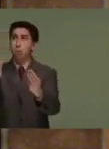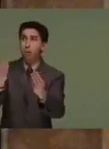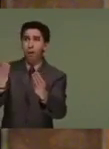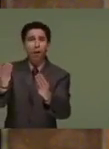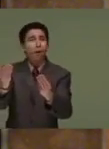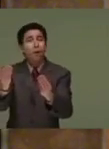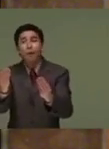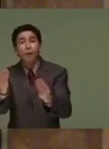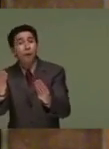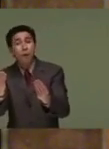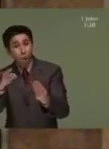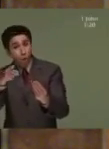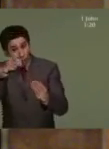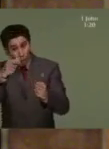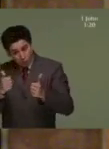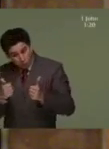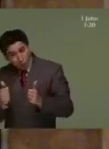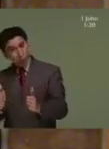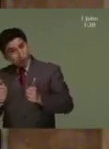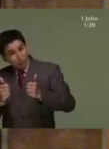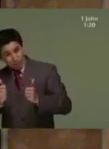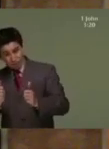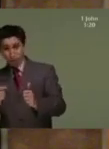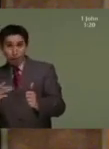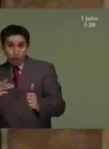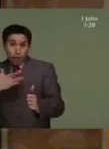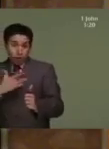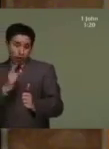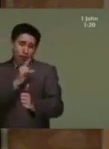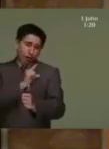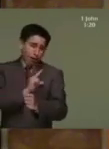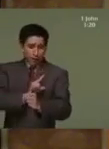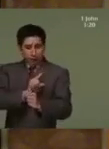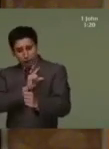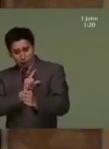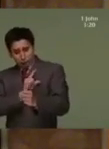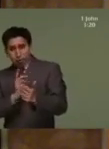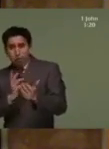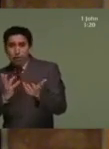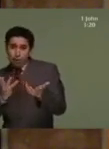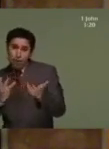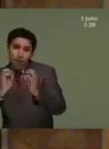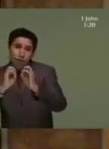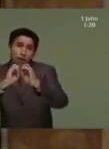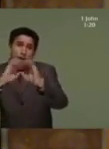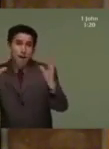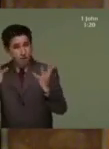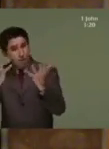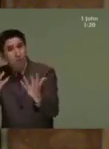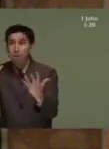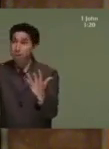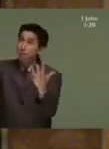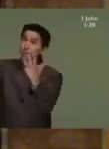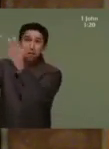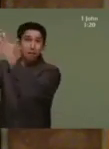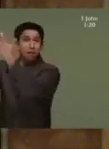other people are bringing out more. And so again, this is Gilbert Gonzalez, JW Crisis, the Jehovah's Witness Elder you wish you had, with